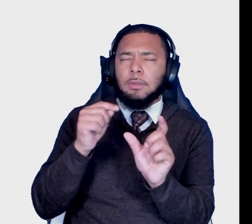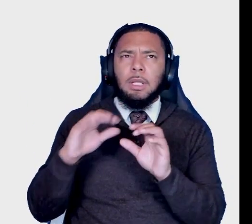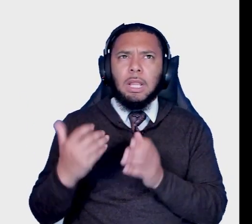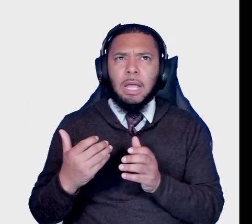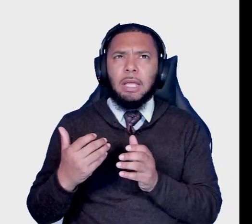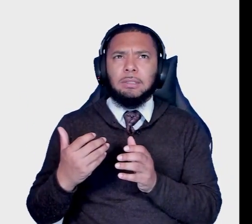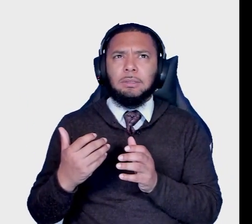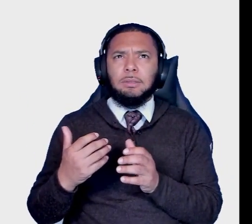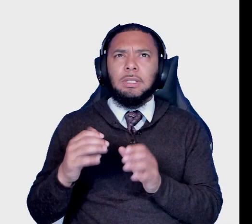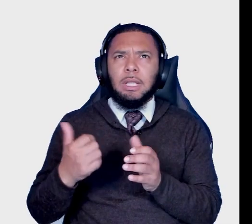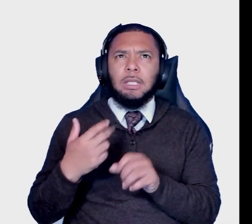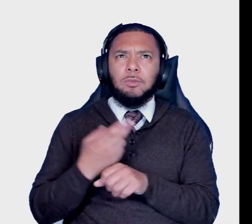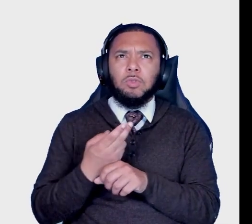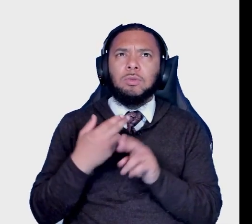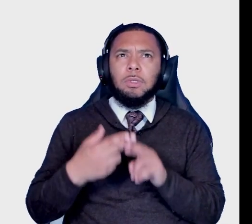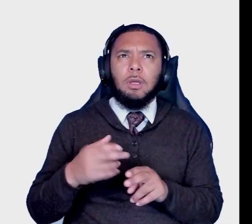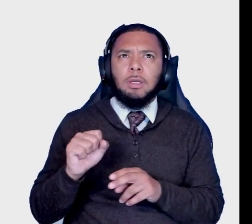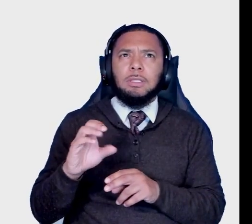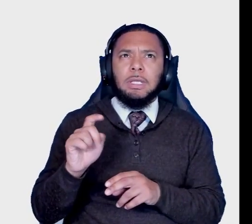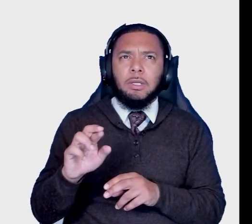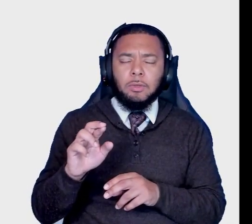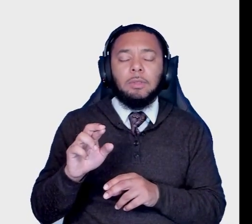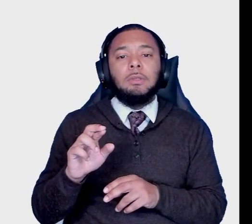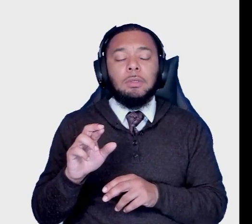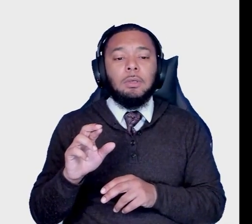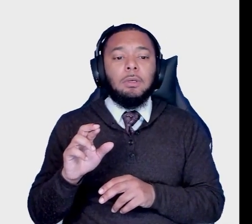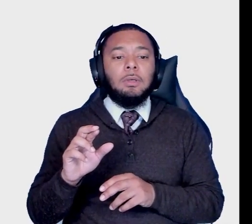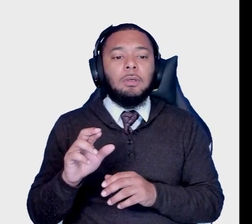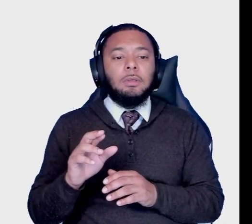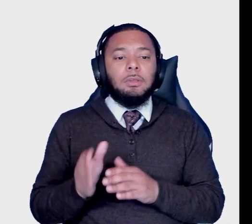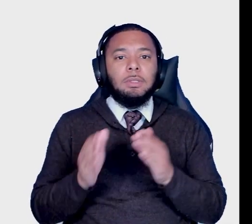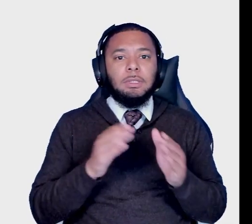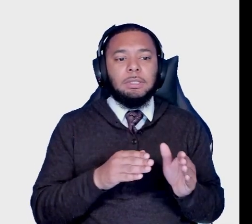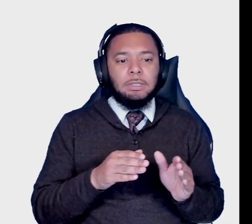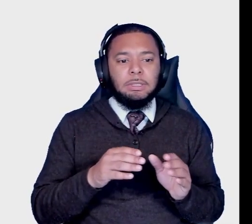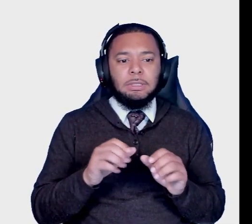that we're using. And so I'm going to say new scanner, and system.in